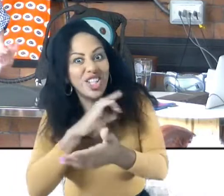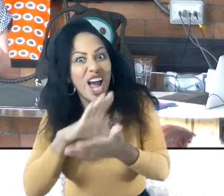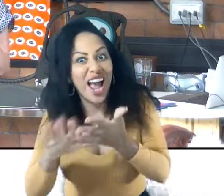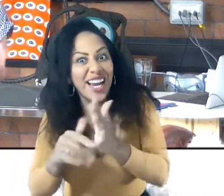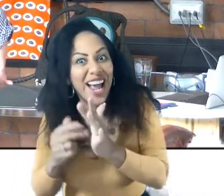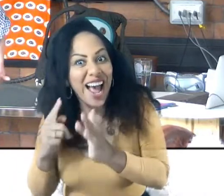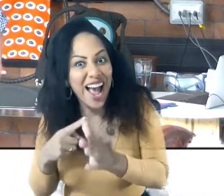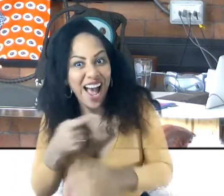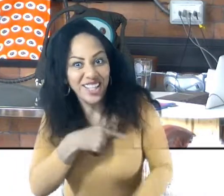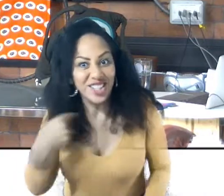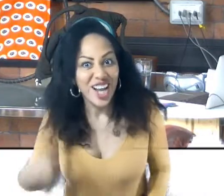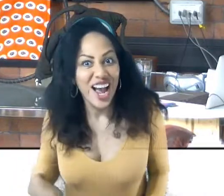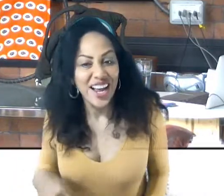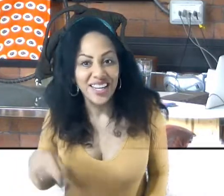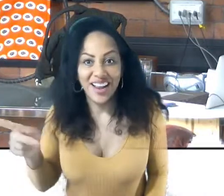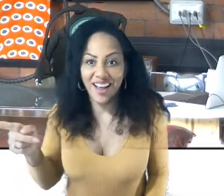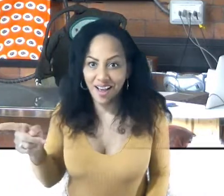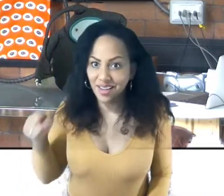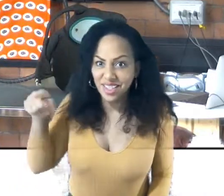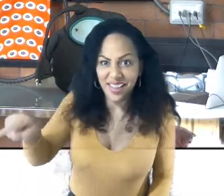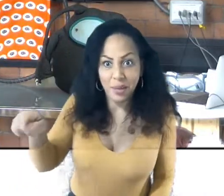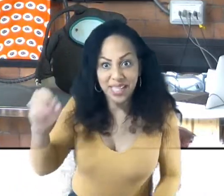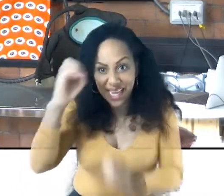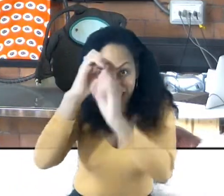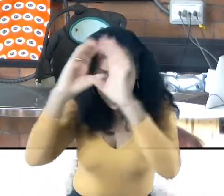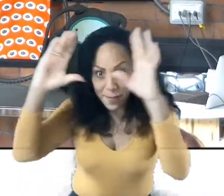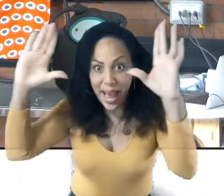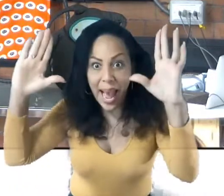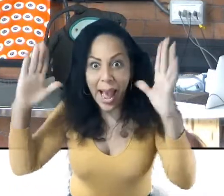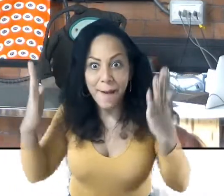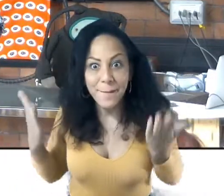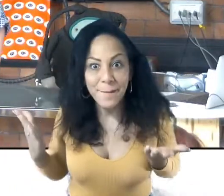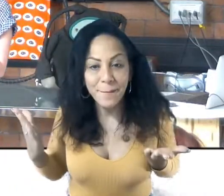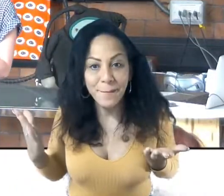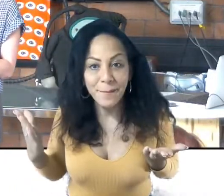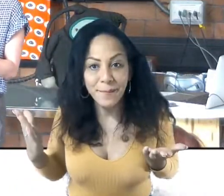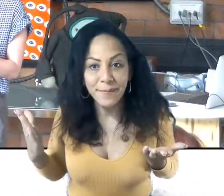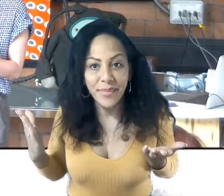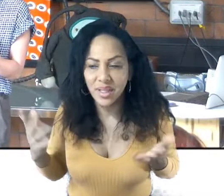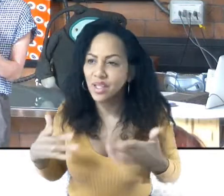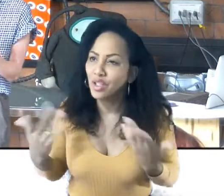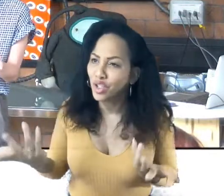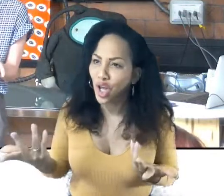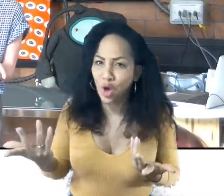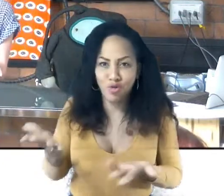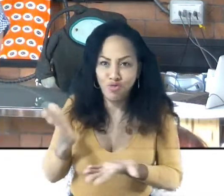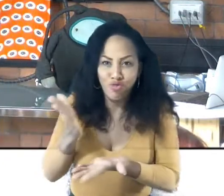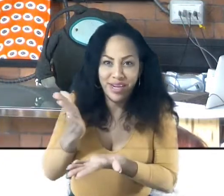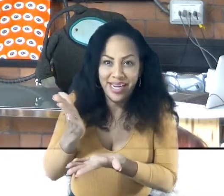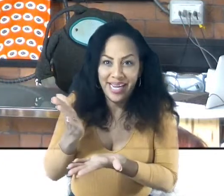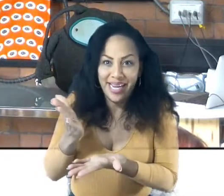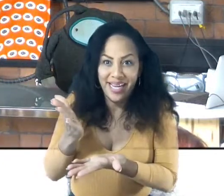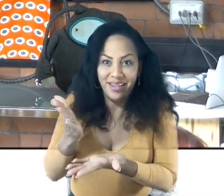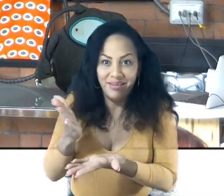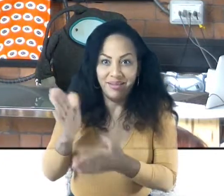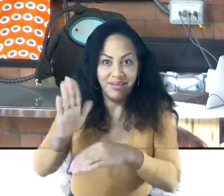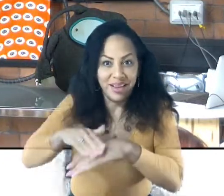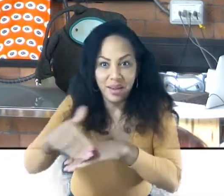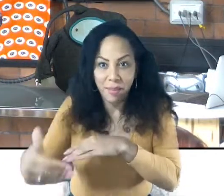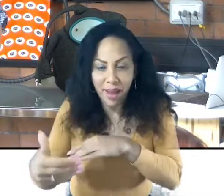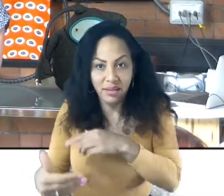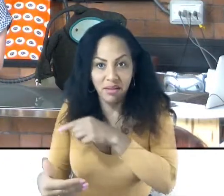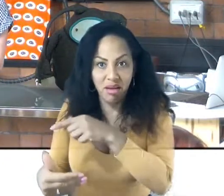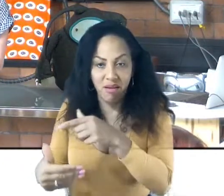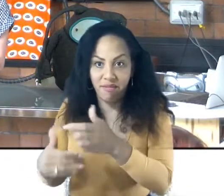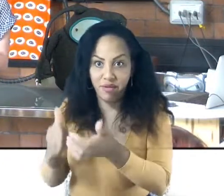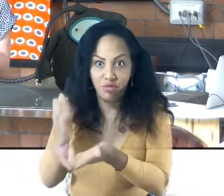acceptable. You know, there are all sorts of different maps that don't necessarily have to be geographically accurate, and all maps are interpretations anyway, you know.